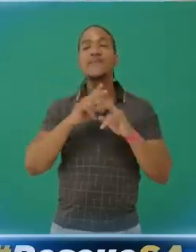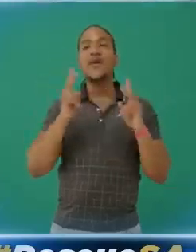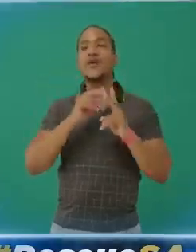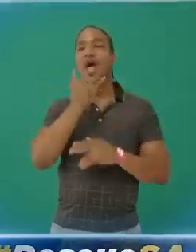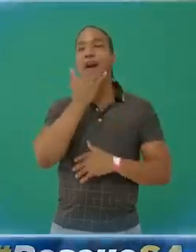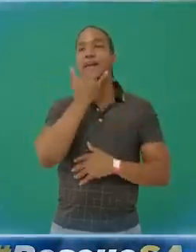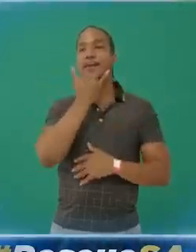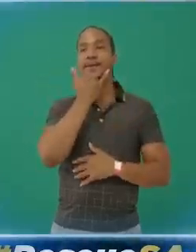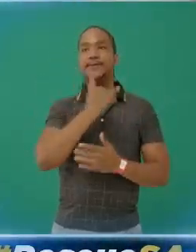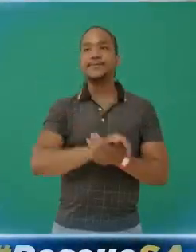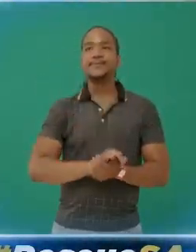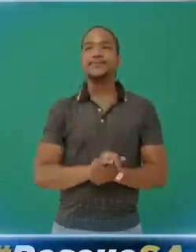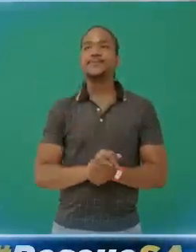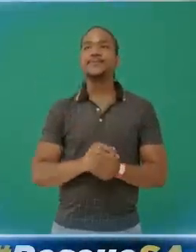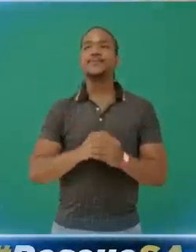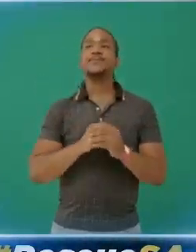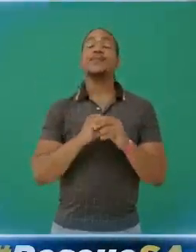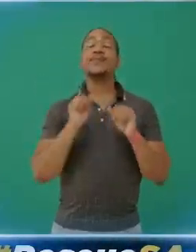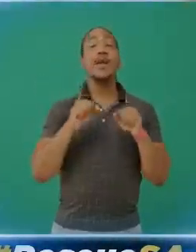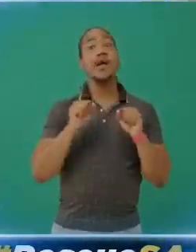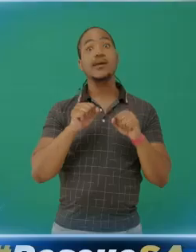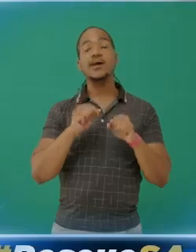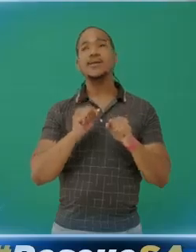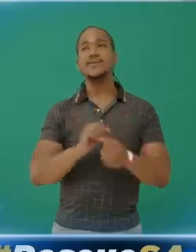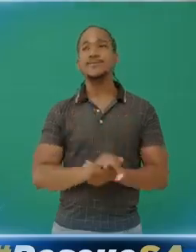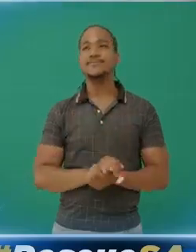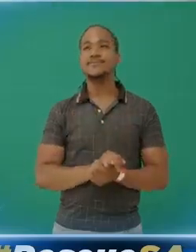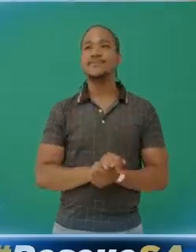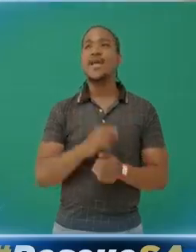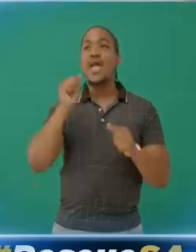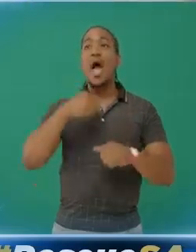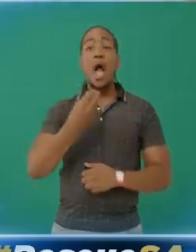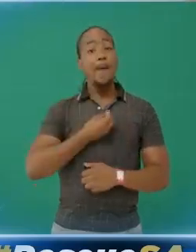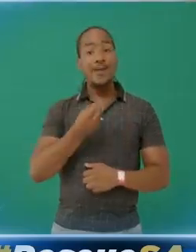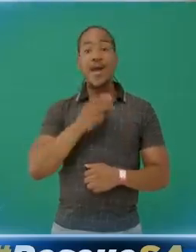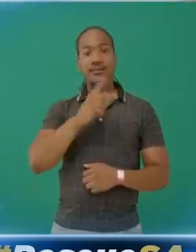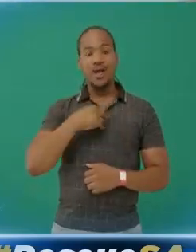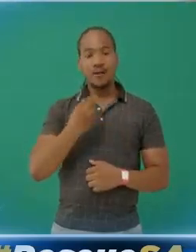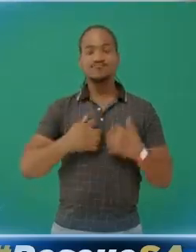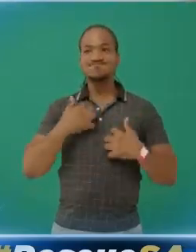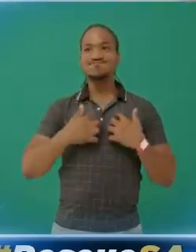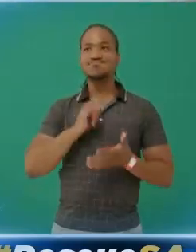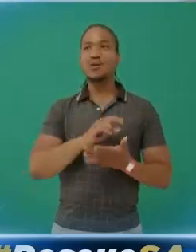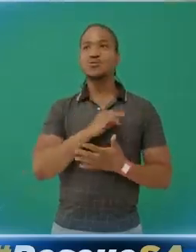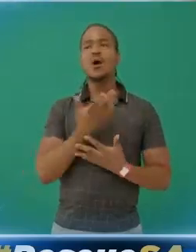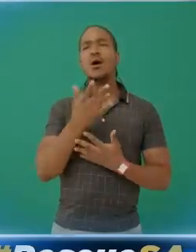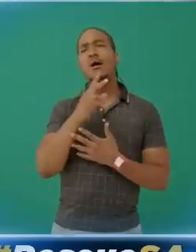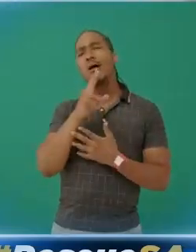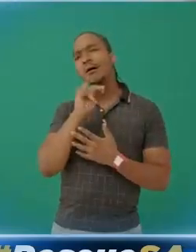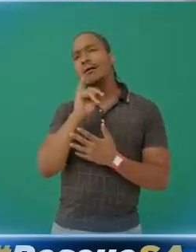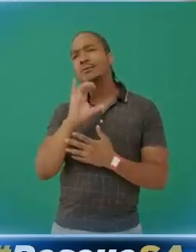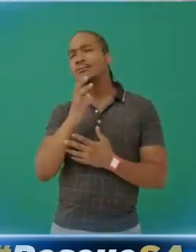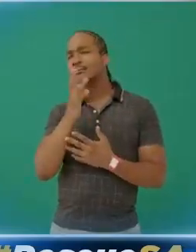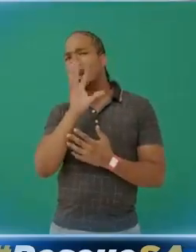Yeah. Oh, sorry about that. I'm young as well, I got excited. Well, Nick, South Africa